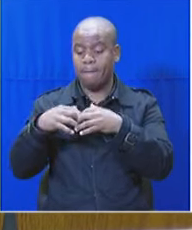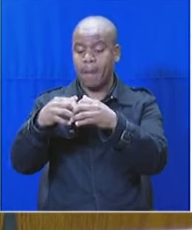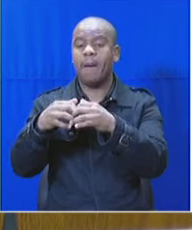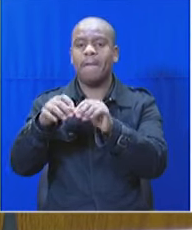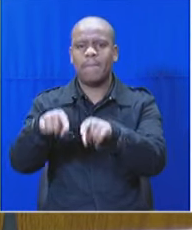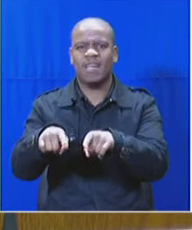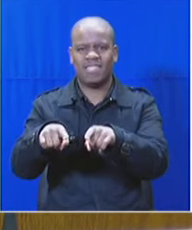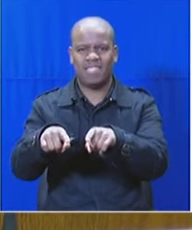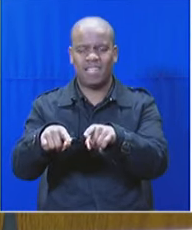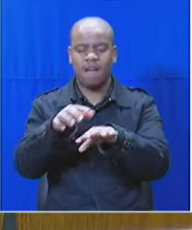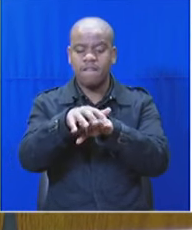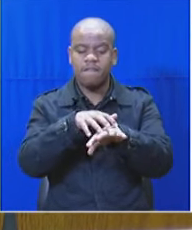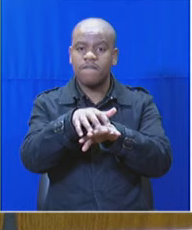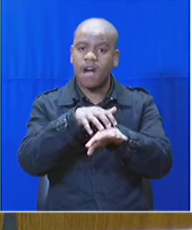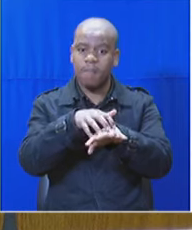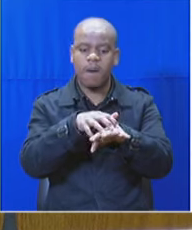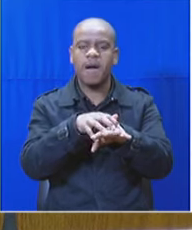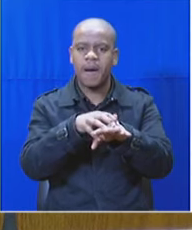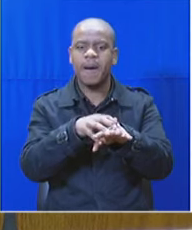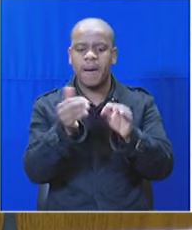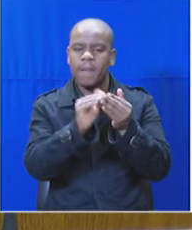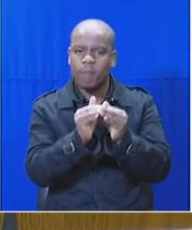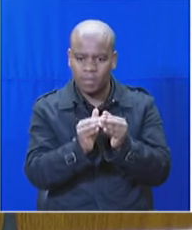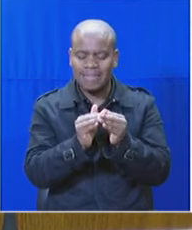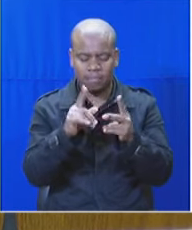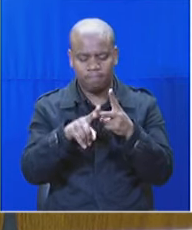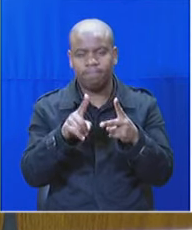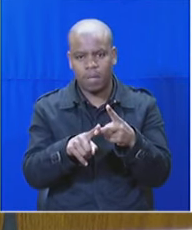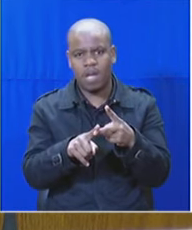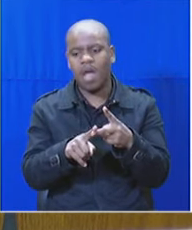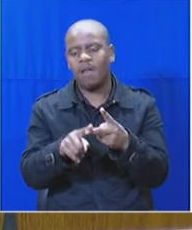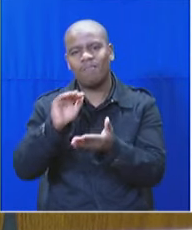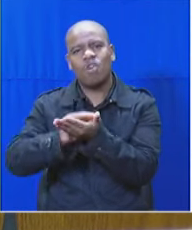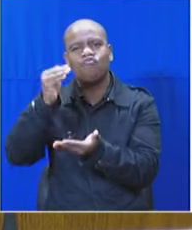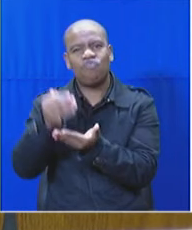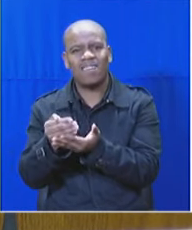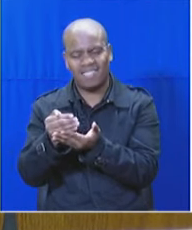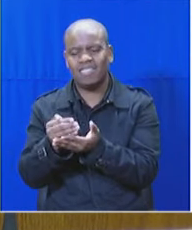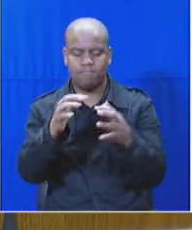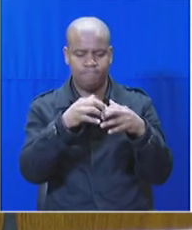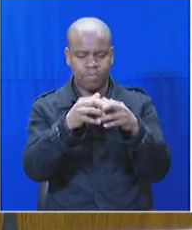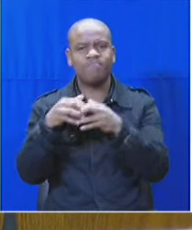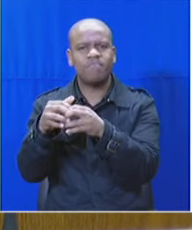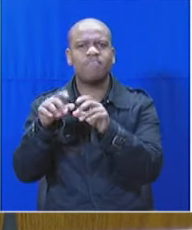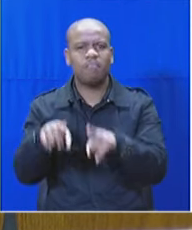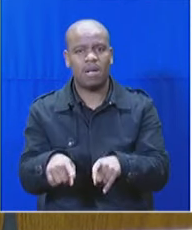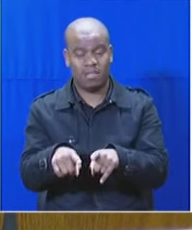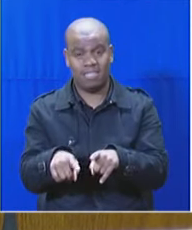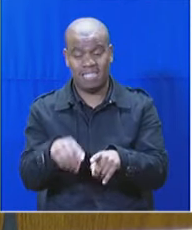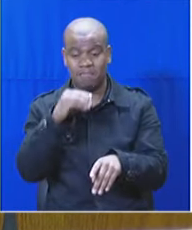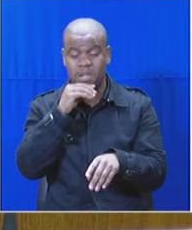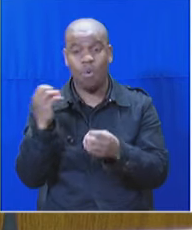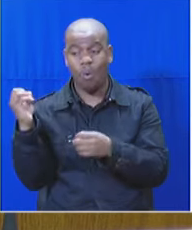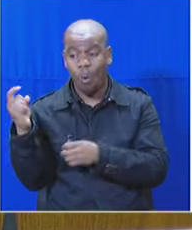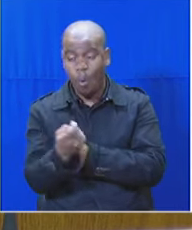farm villages, but without separate titles. This is an interesting one because the general trend out there is that everybody